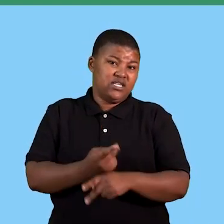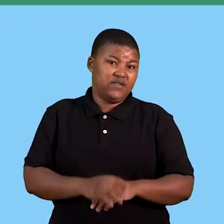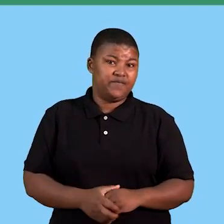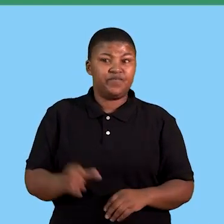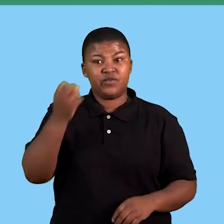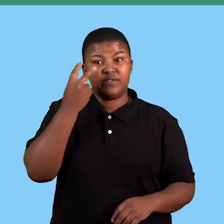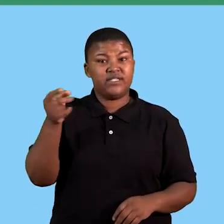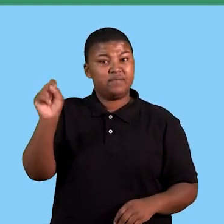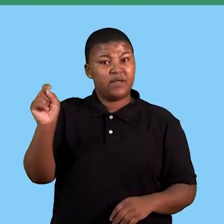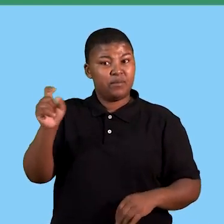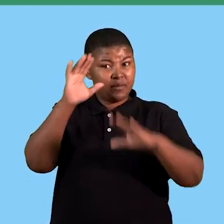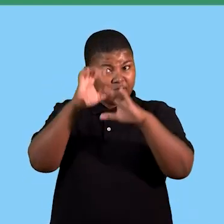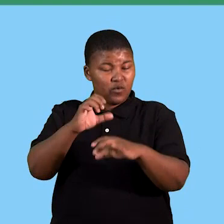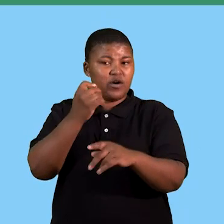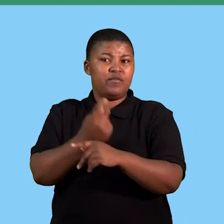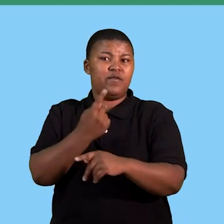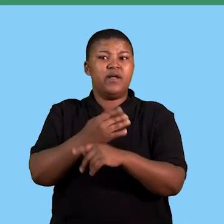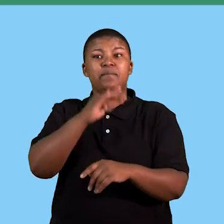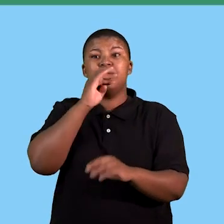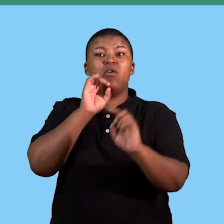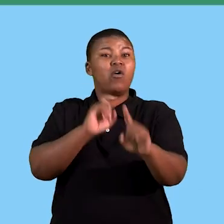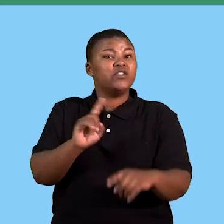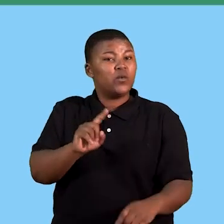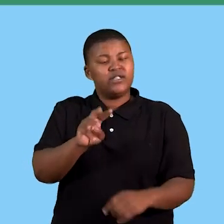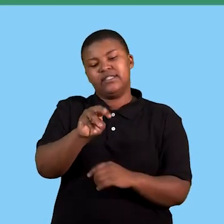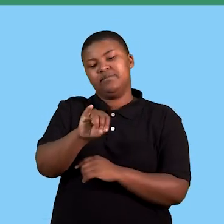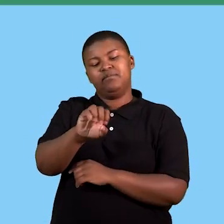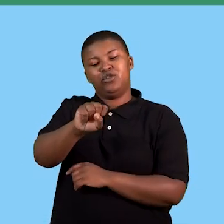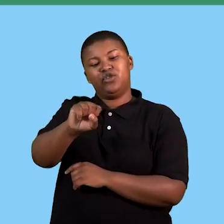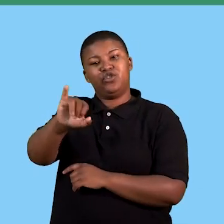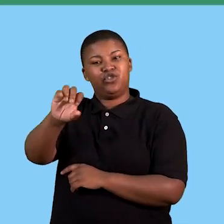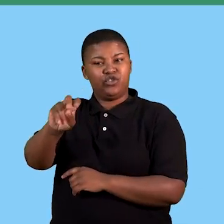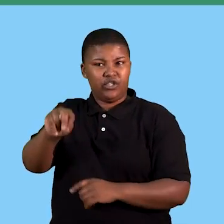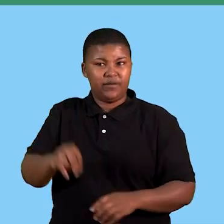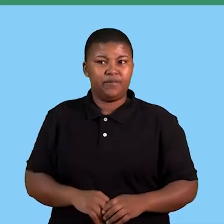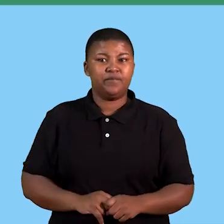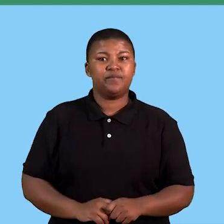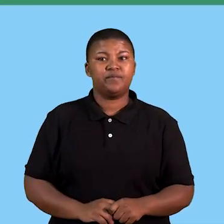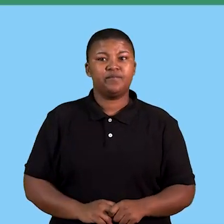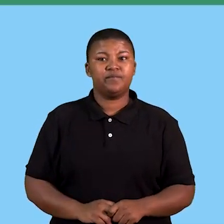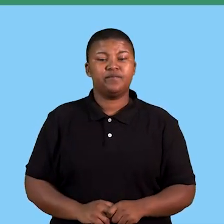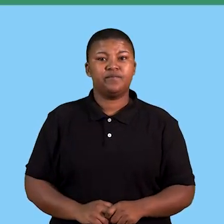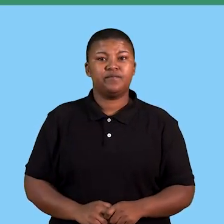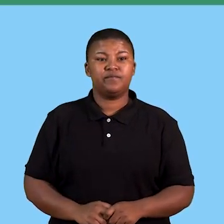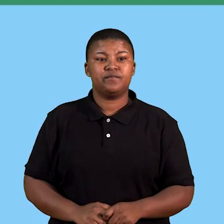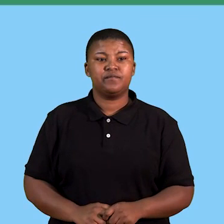refers specifically to their product, therefore it will be the mission